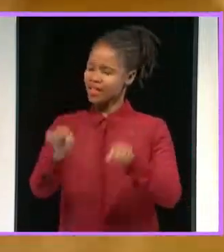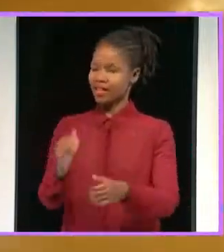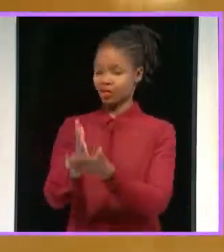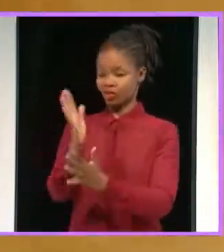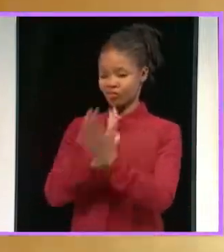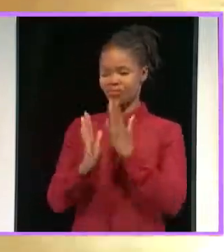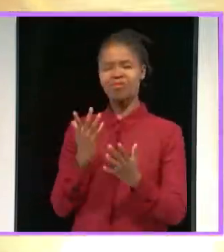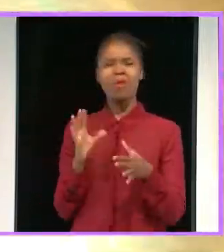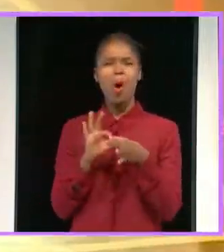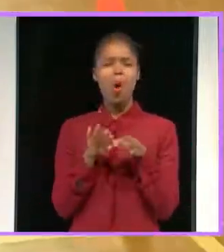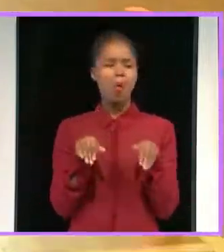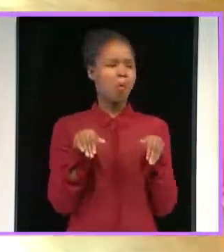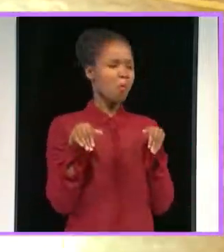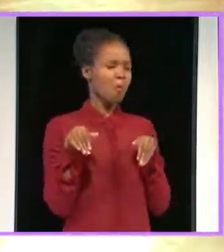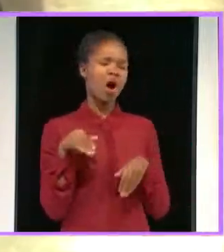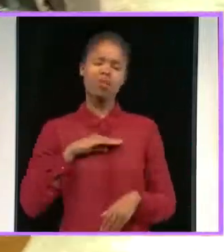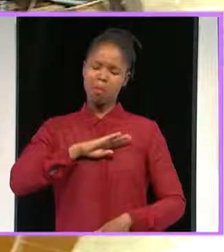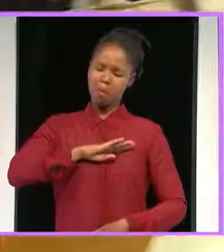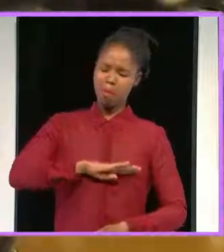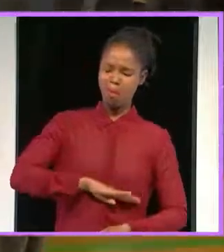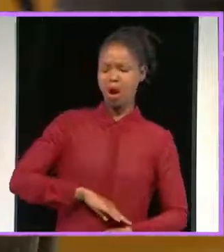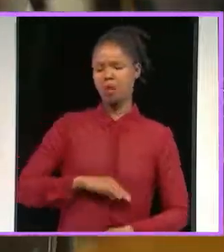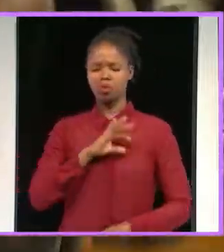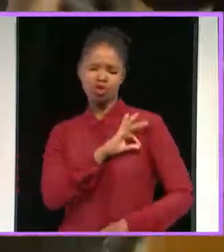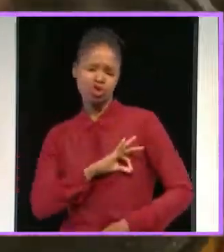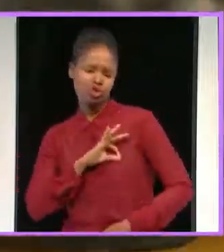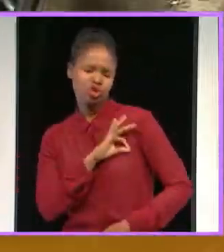No, high. You feel sorry for yourself and